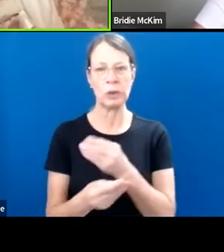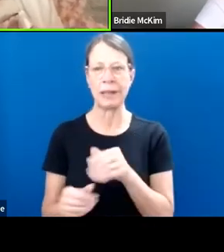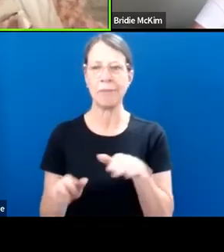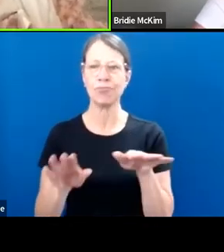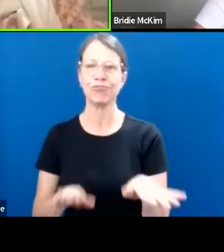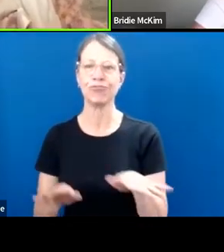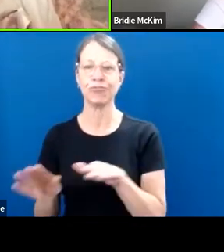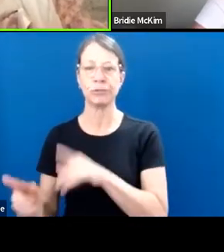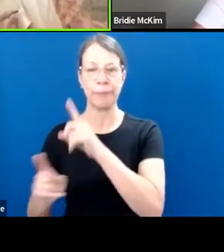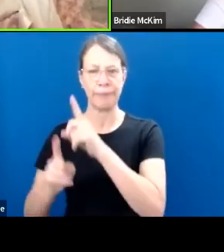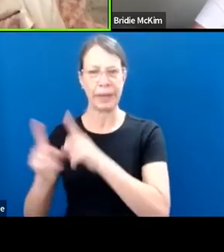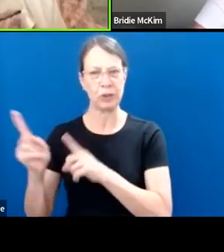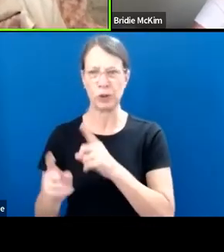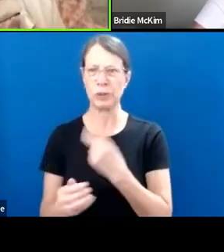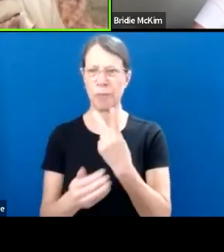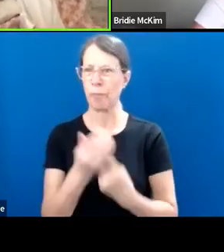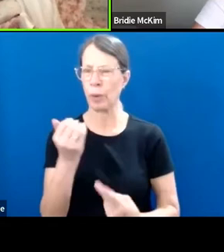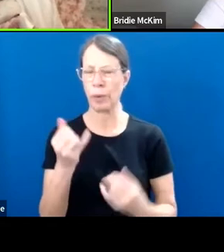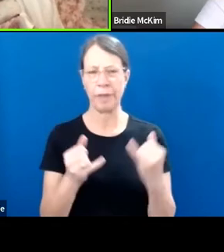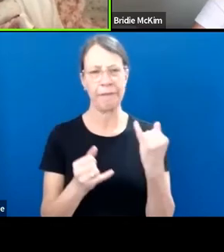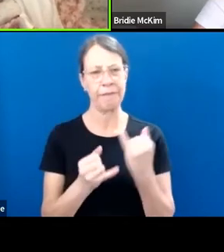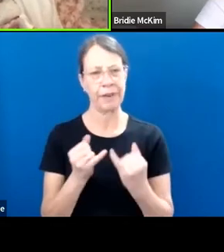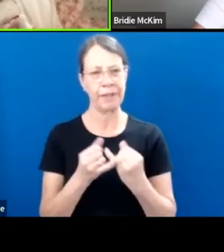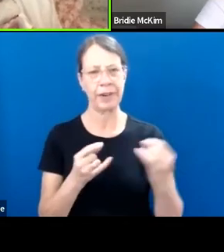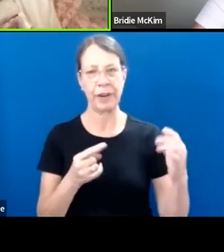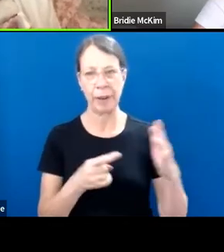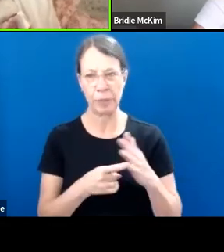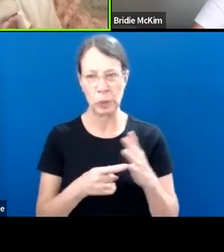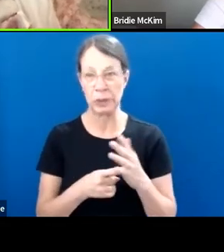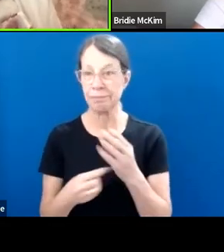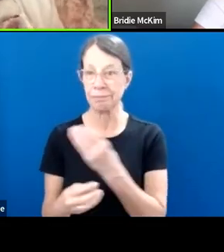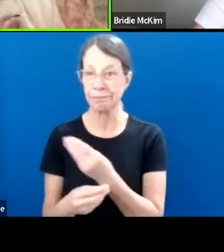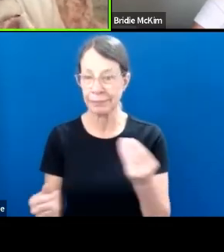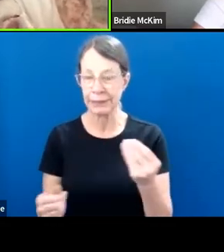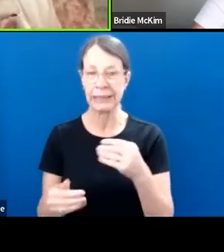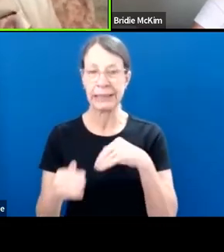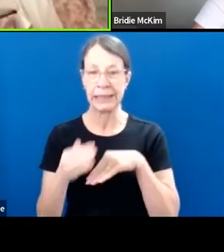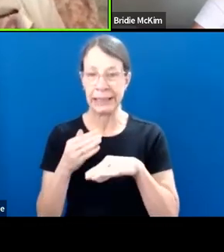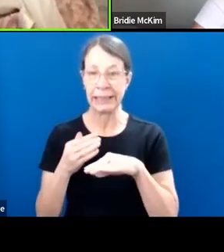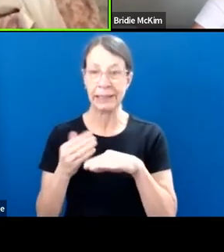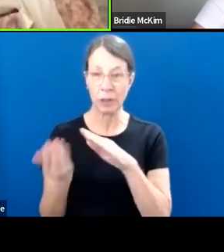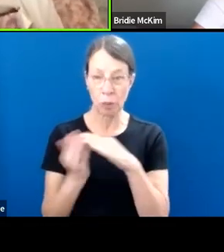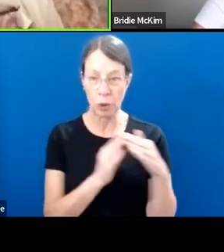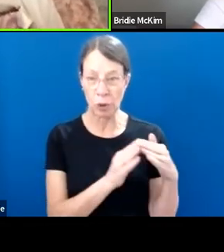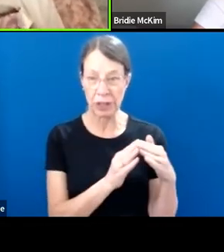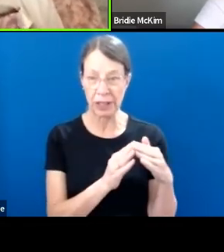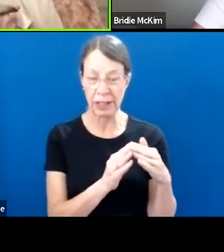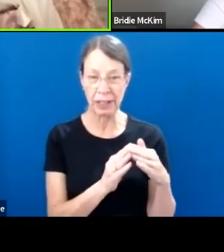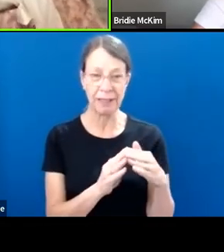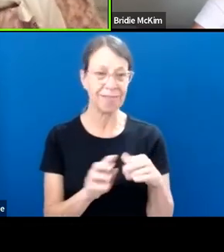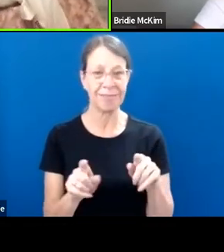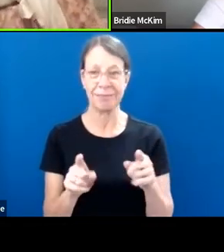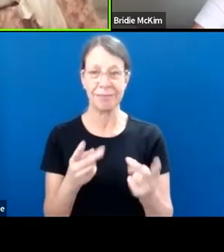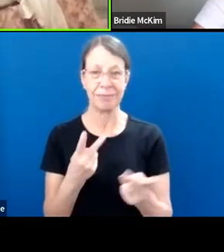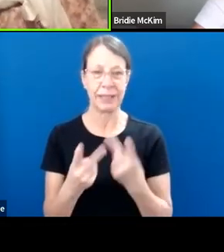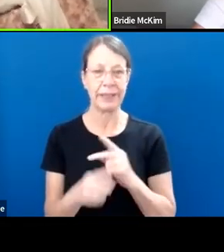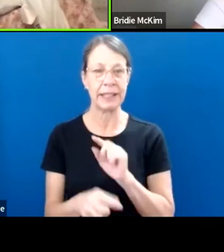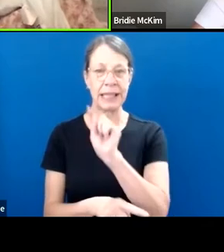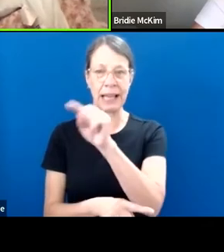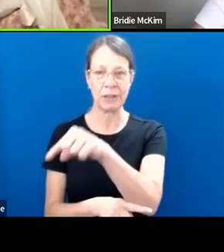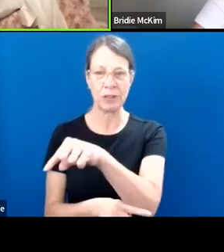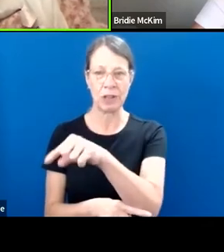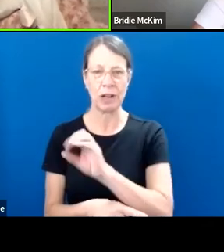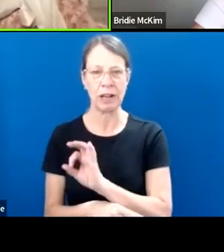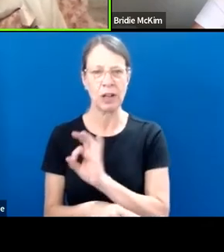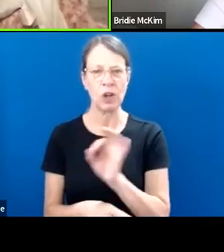super important, both within the community and otherwise, and even not just mentors,